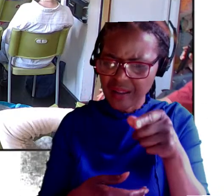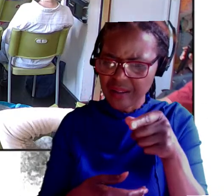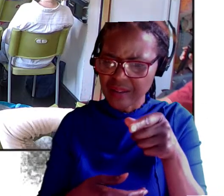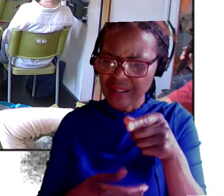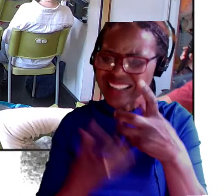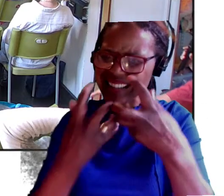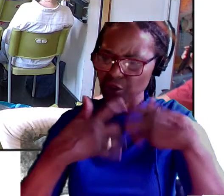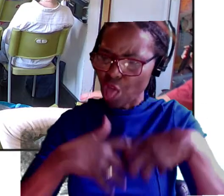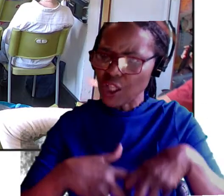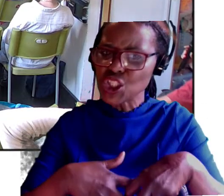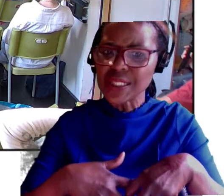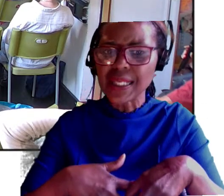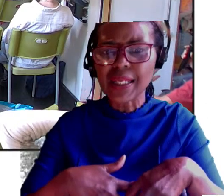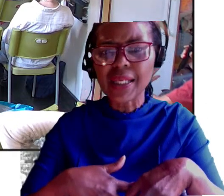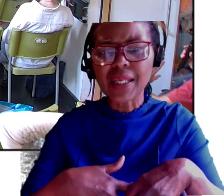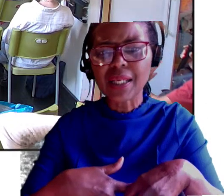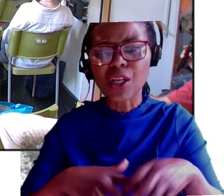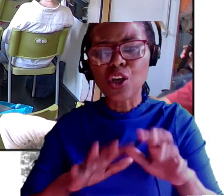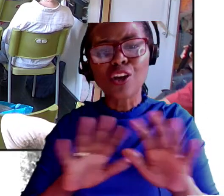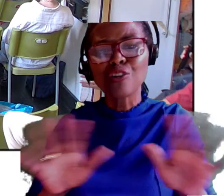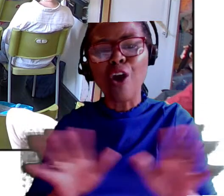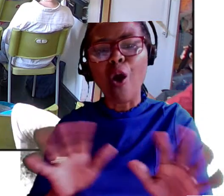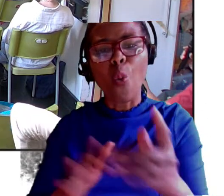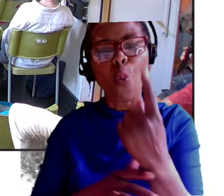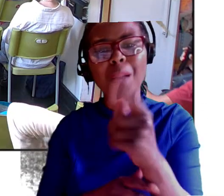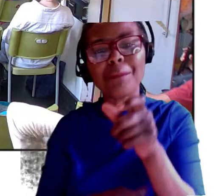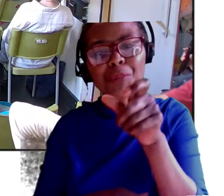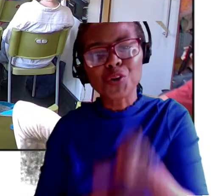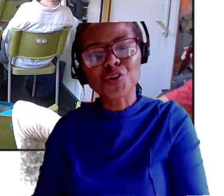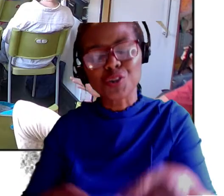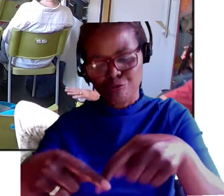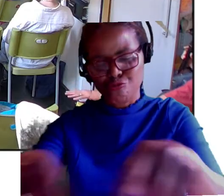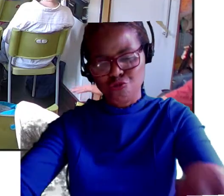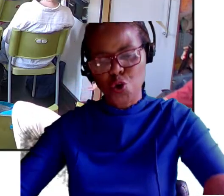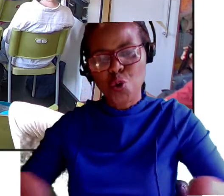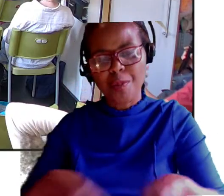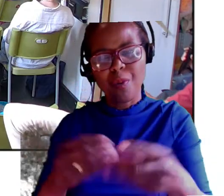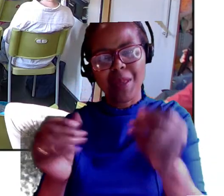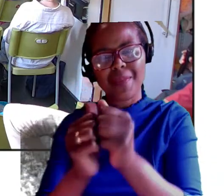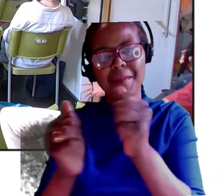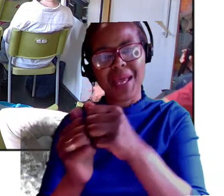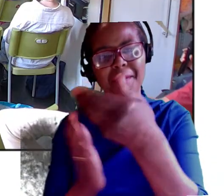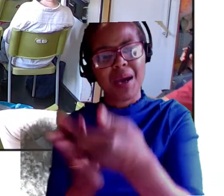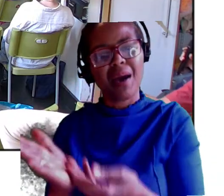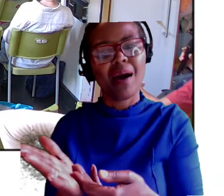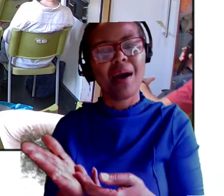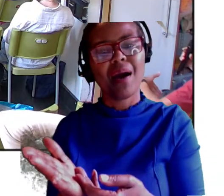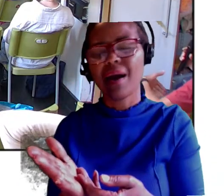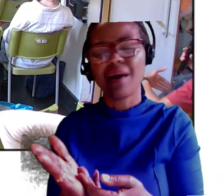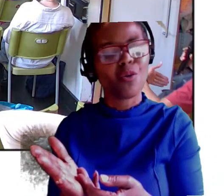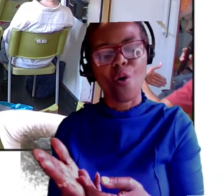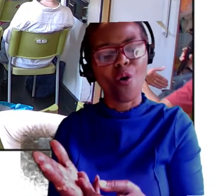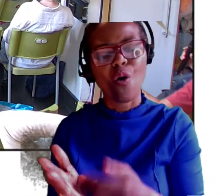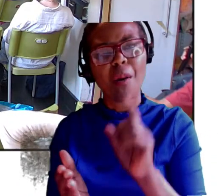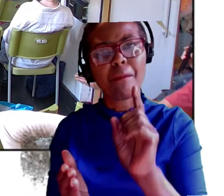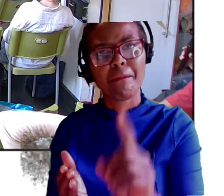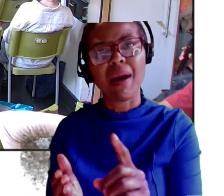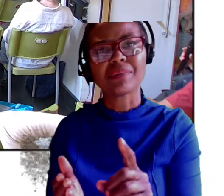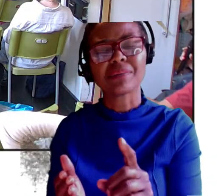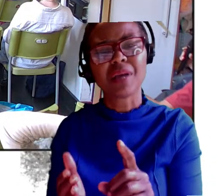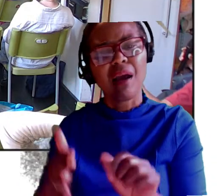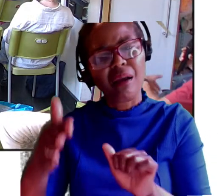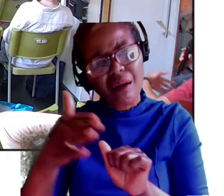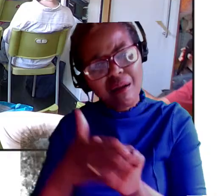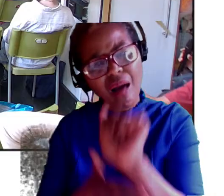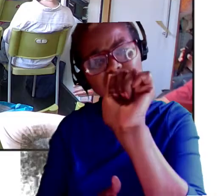person in a room with a blank sheet of paper, but something that's a kind of cultural artifact that has all the different ways of